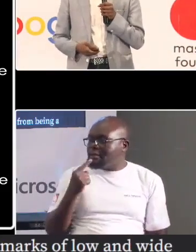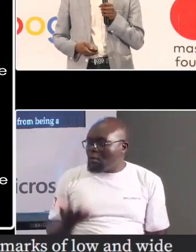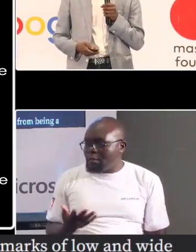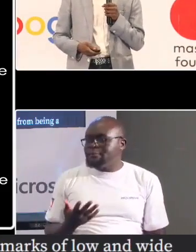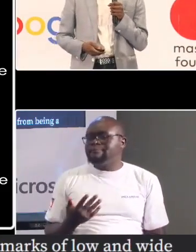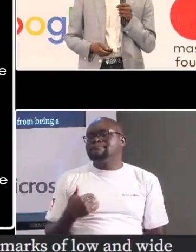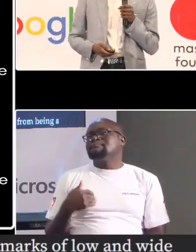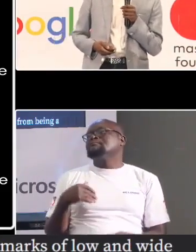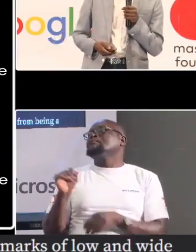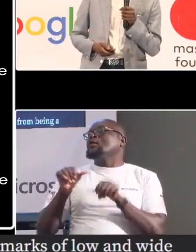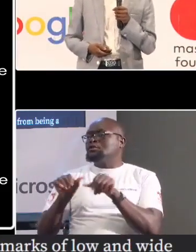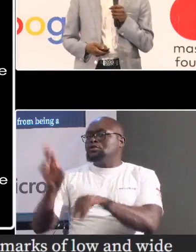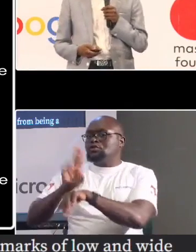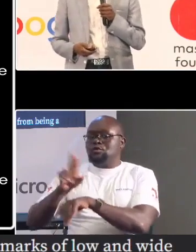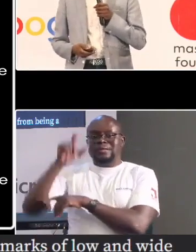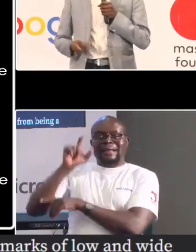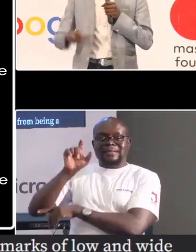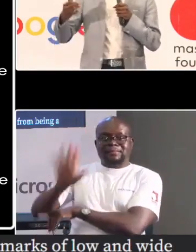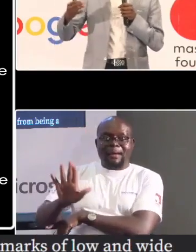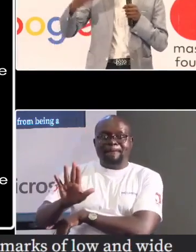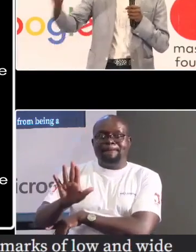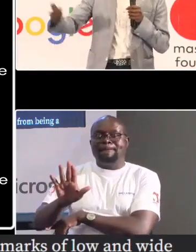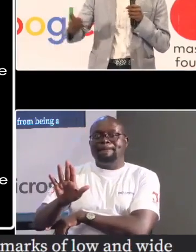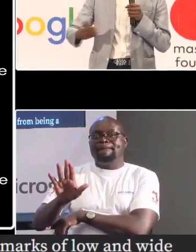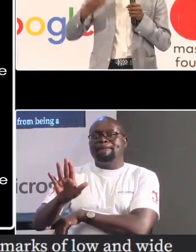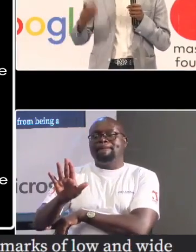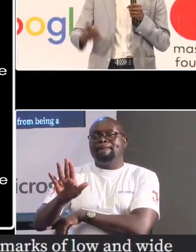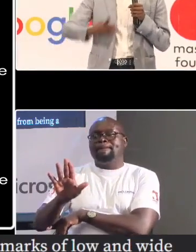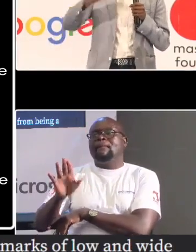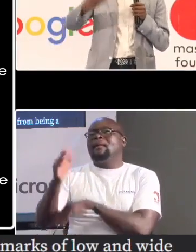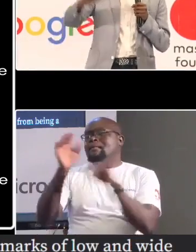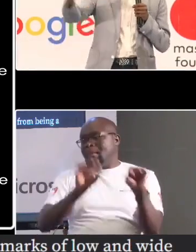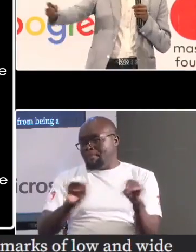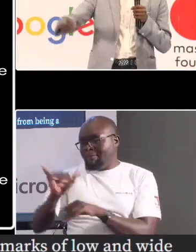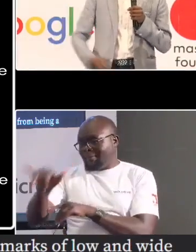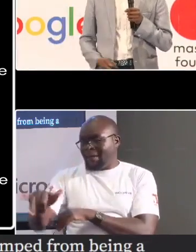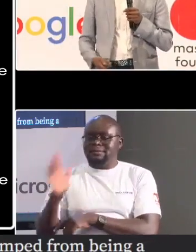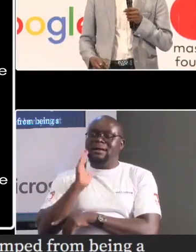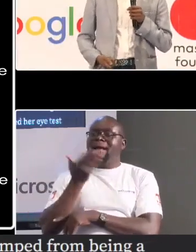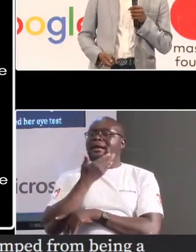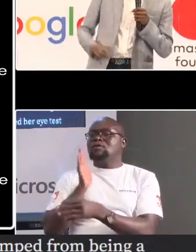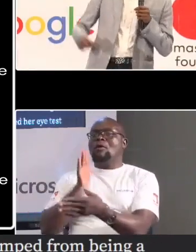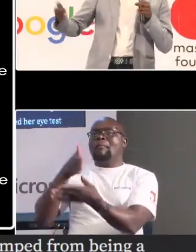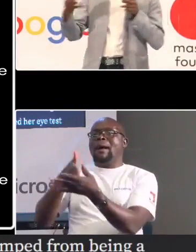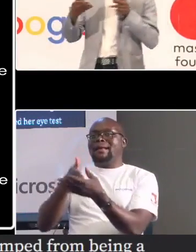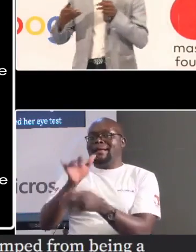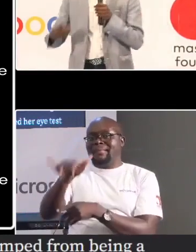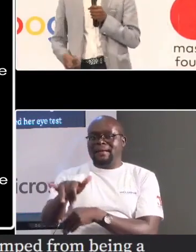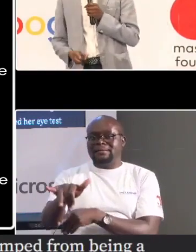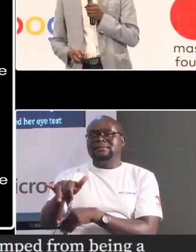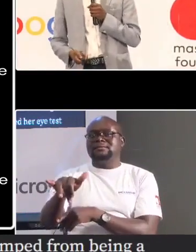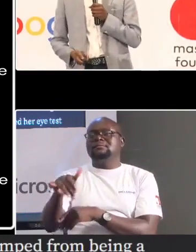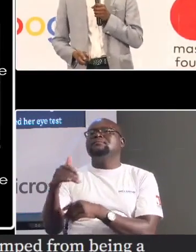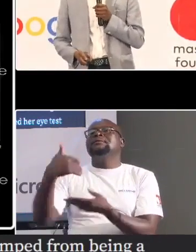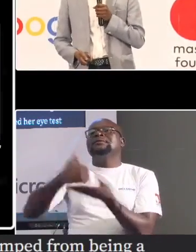get glasses because she thought they were cool. But have they jumped that racial barrier? So that's an